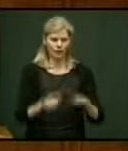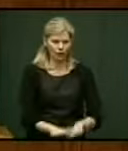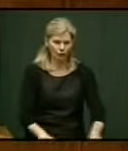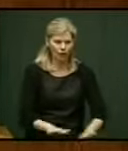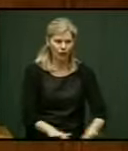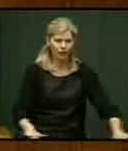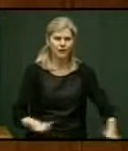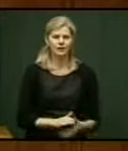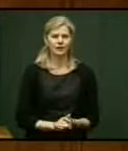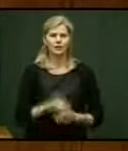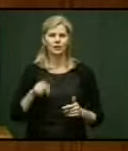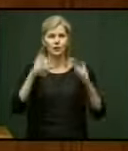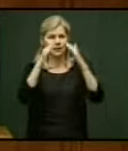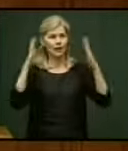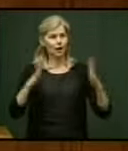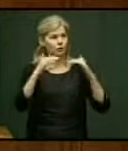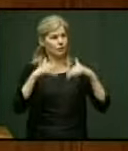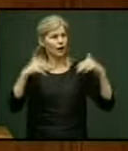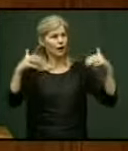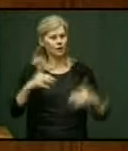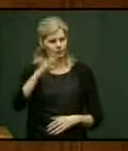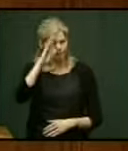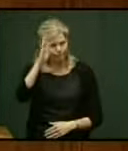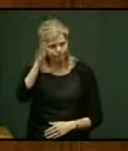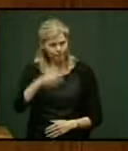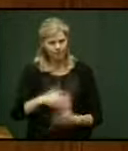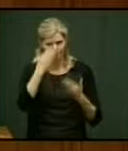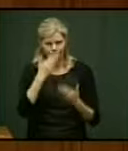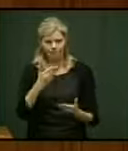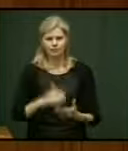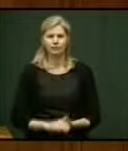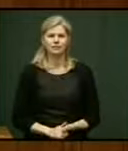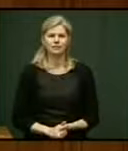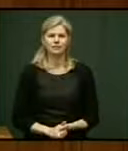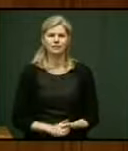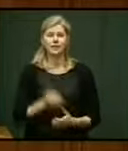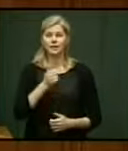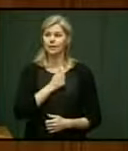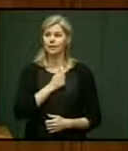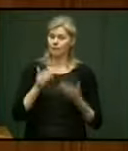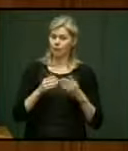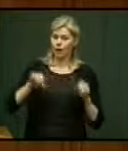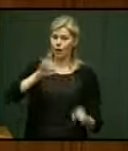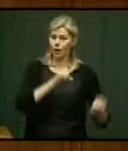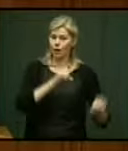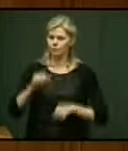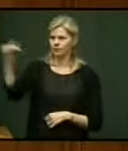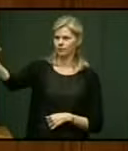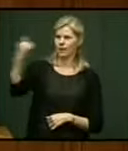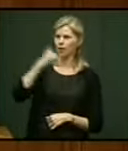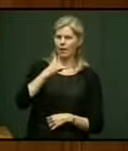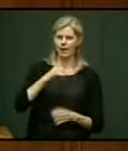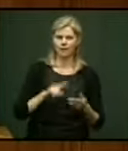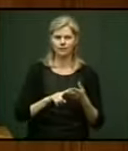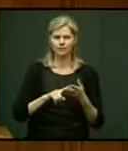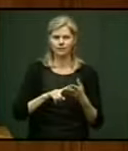Tefare tune, Tanakwe. Ko rerirangi, tewaka. Ko Sierra